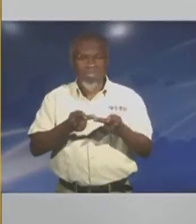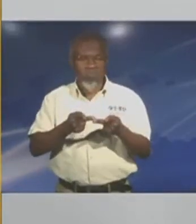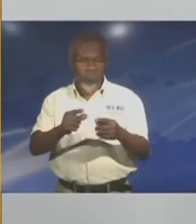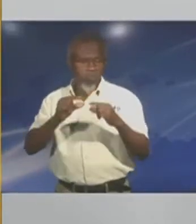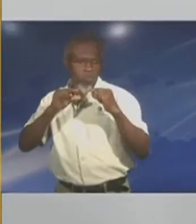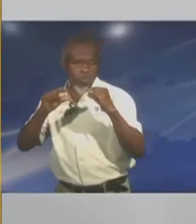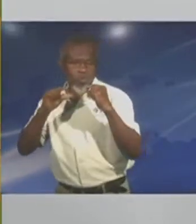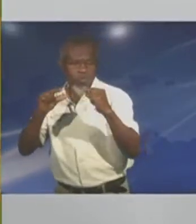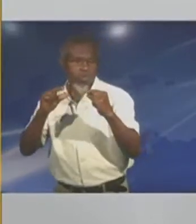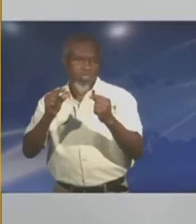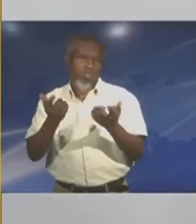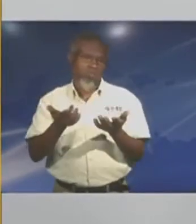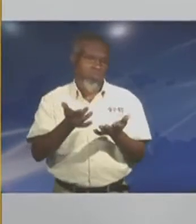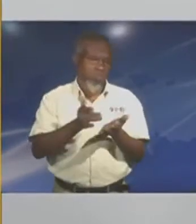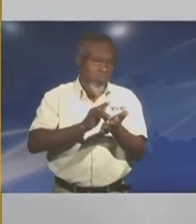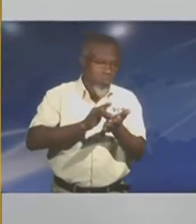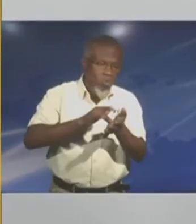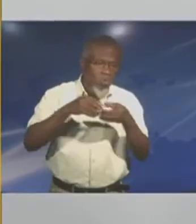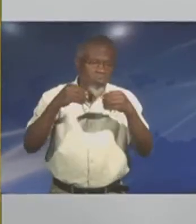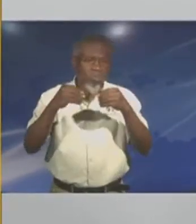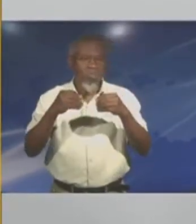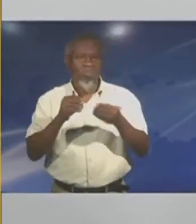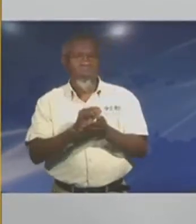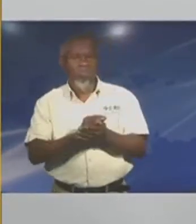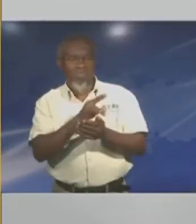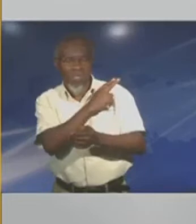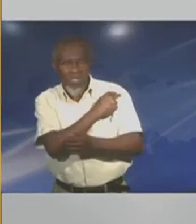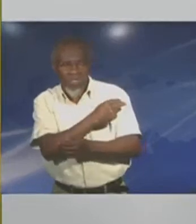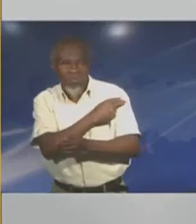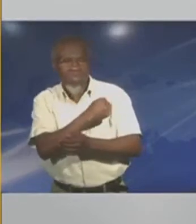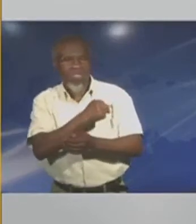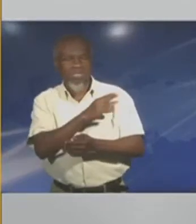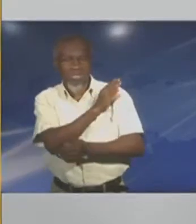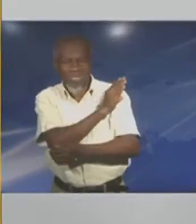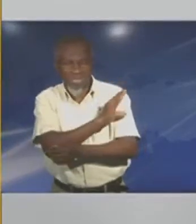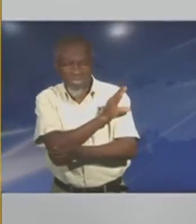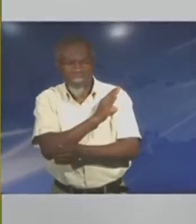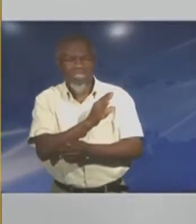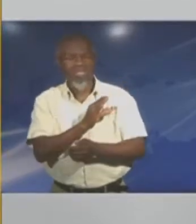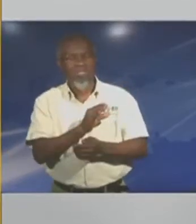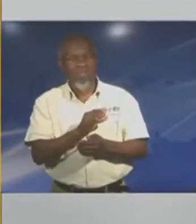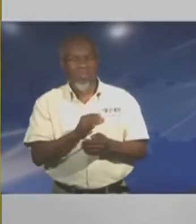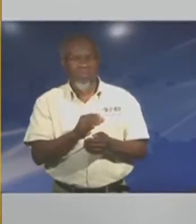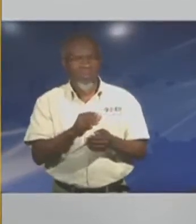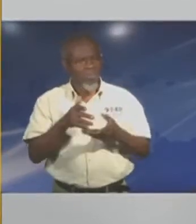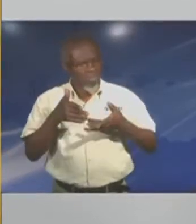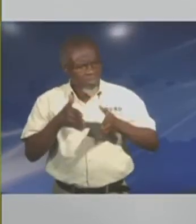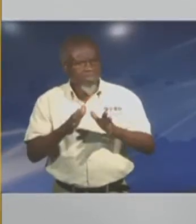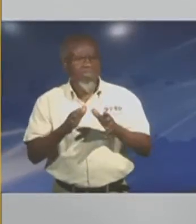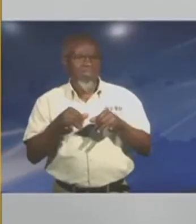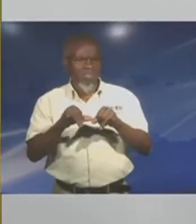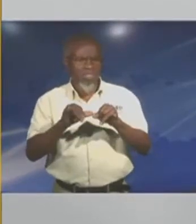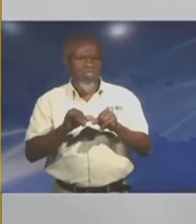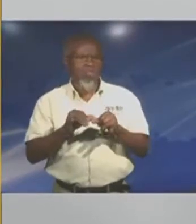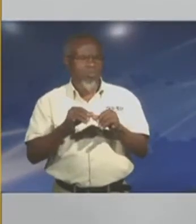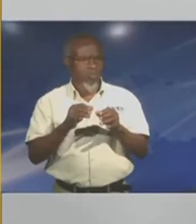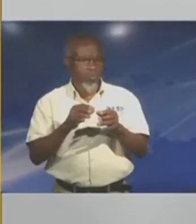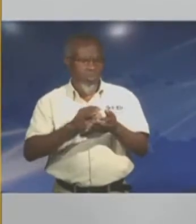supermarkets, pharmacies, hospitals, and clinics. And let's continue that trend that we all started in terms of